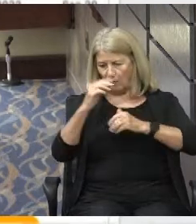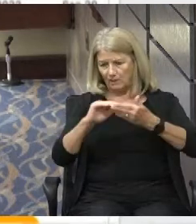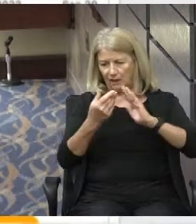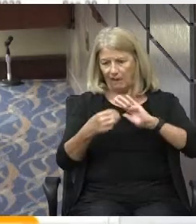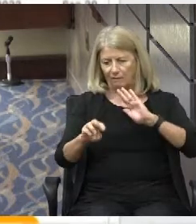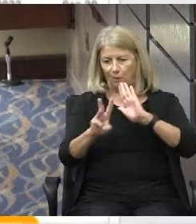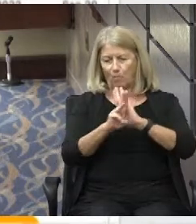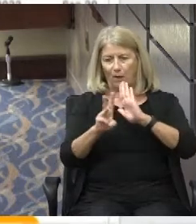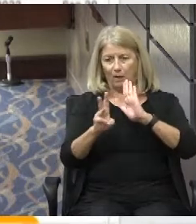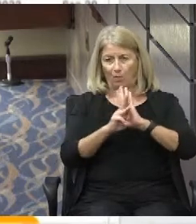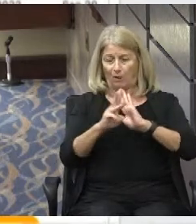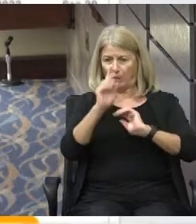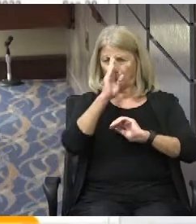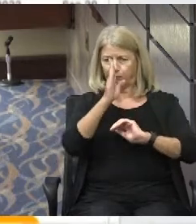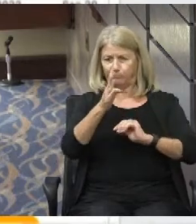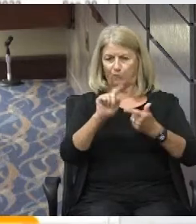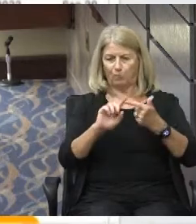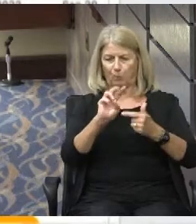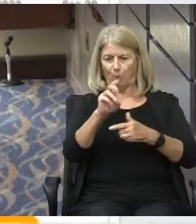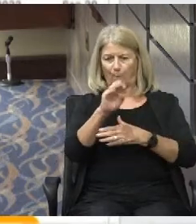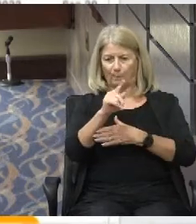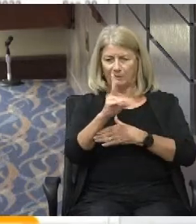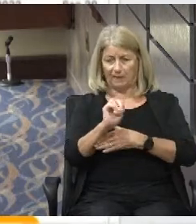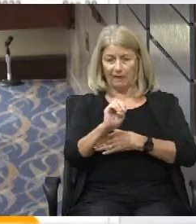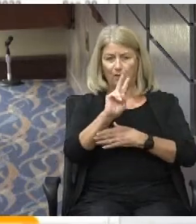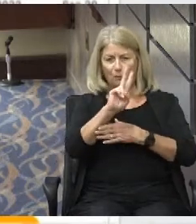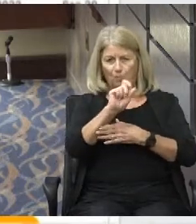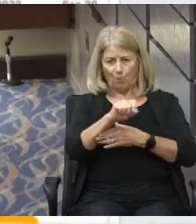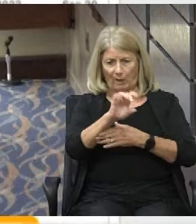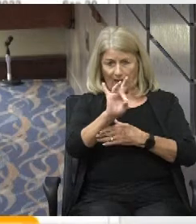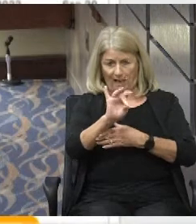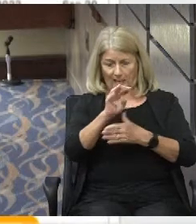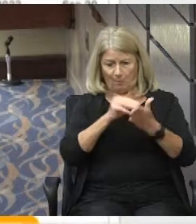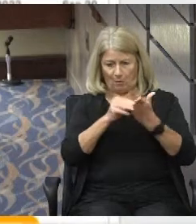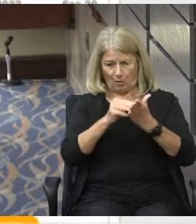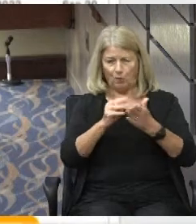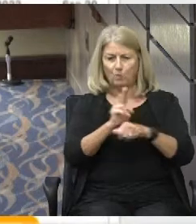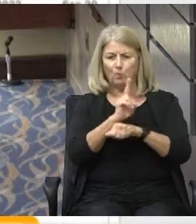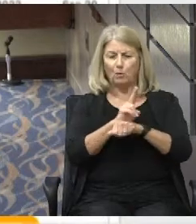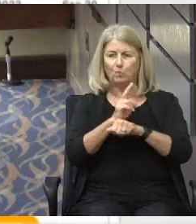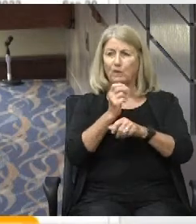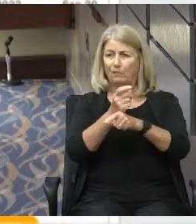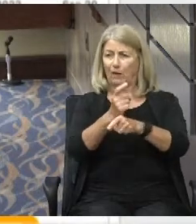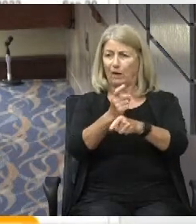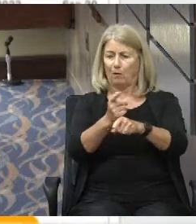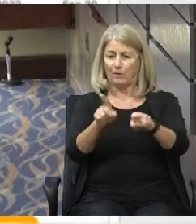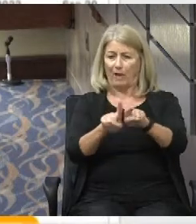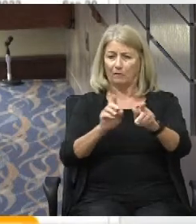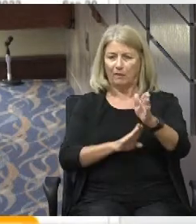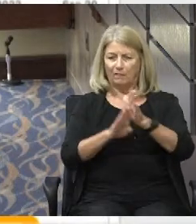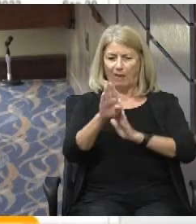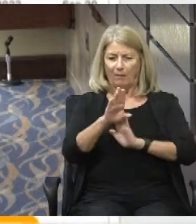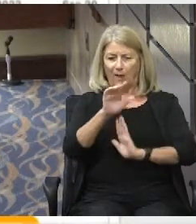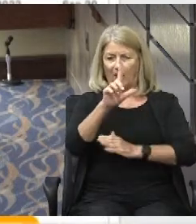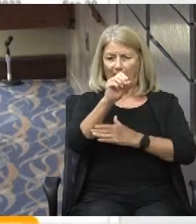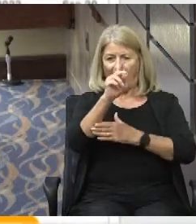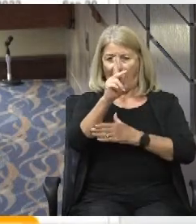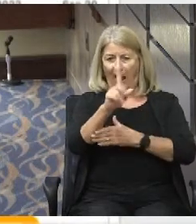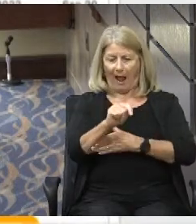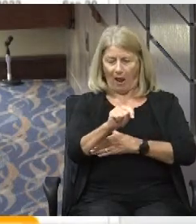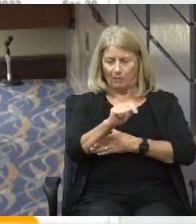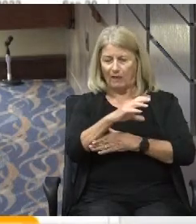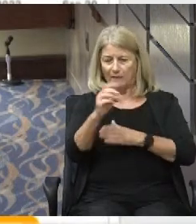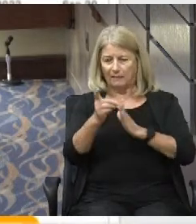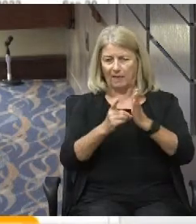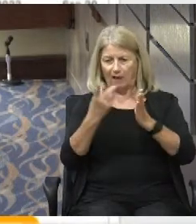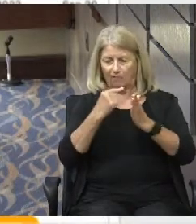directed directly to the site. Our website sees over 2.8 million views per year. So as we developed the layout and design for the new website, we utilized